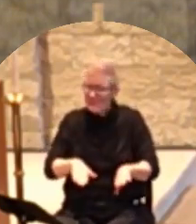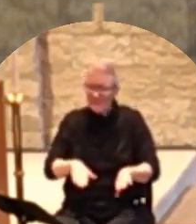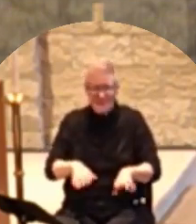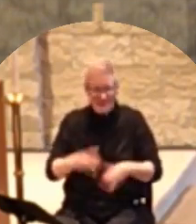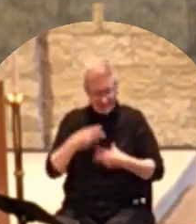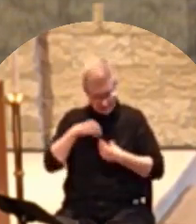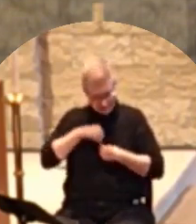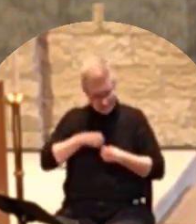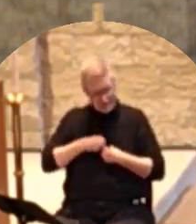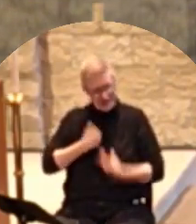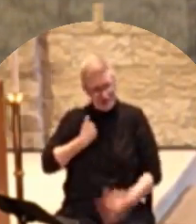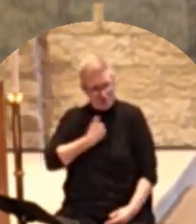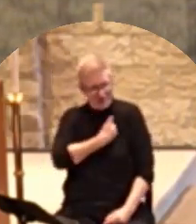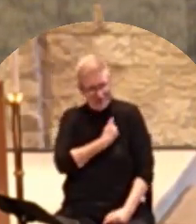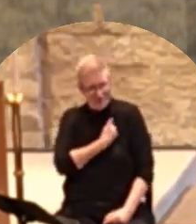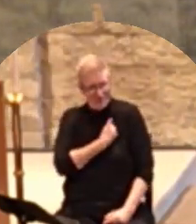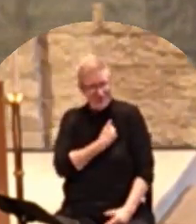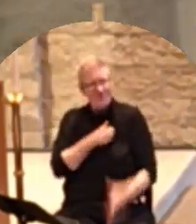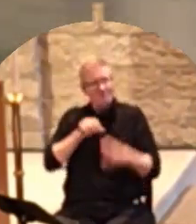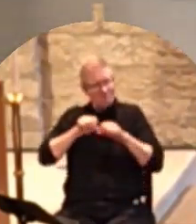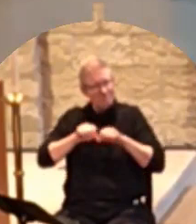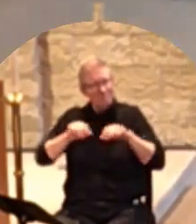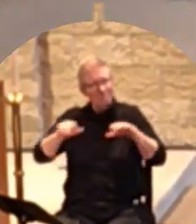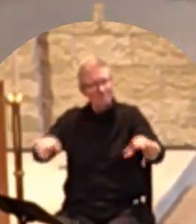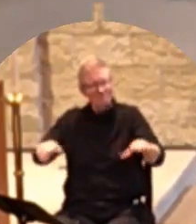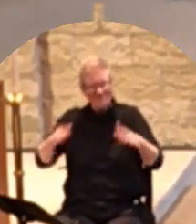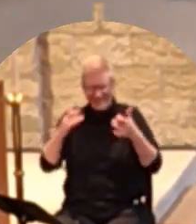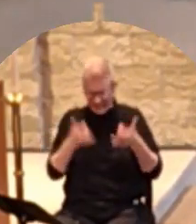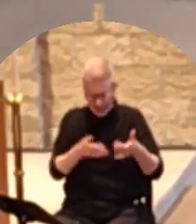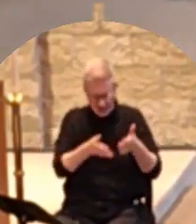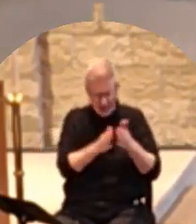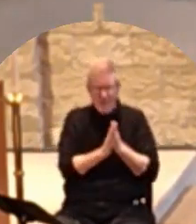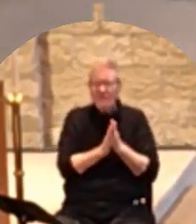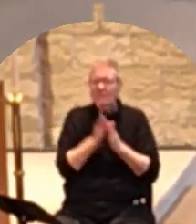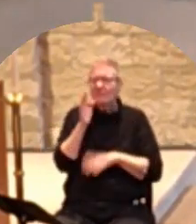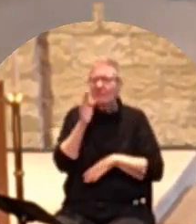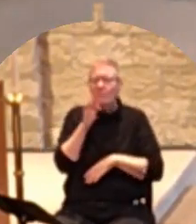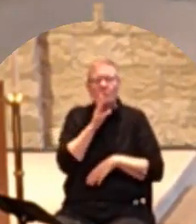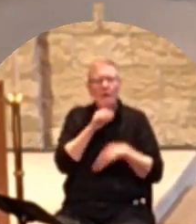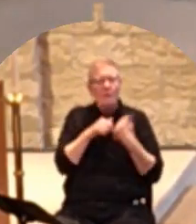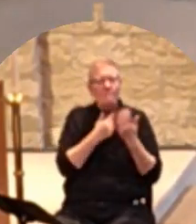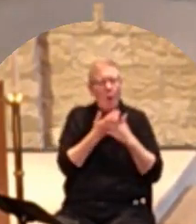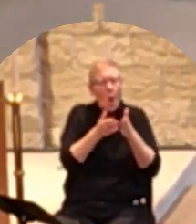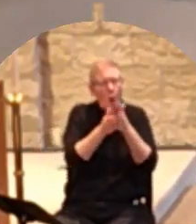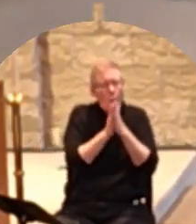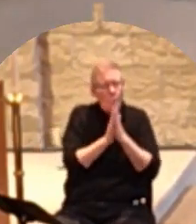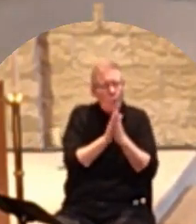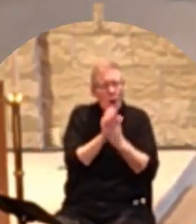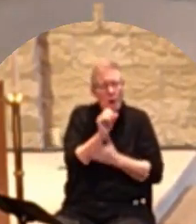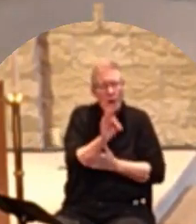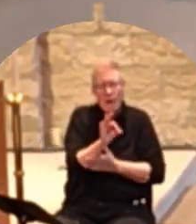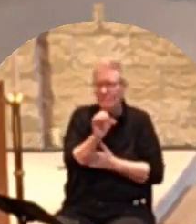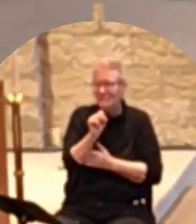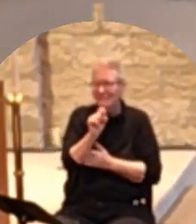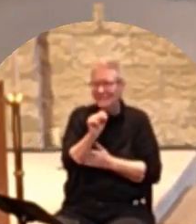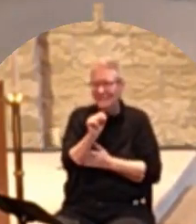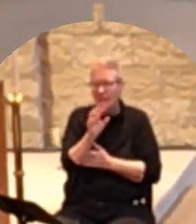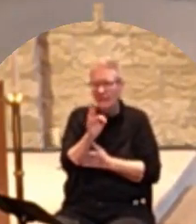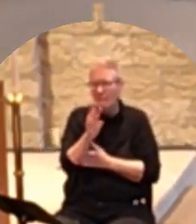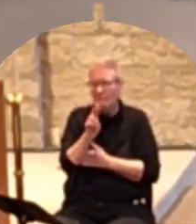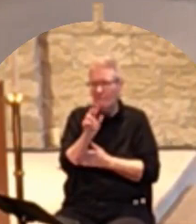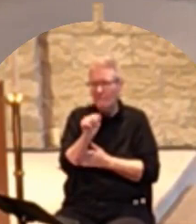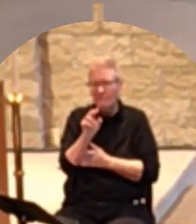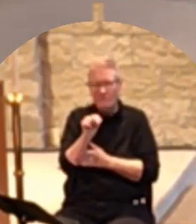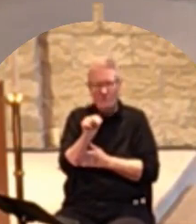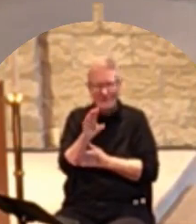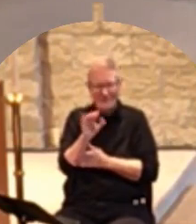I think of the prayer of St. Francis. I don't have it memorized, but I want to share it with you if I can put my hands on it. But